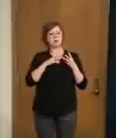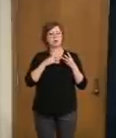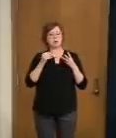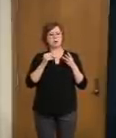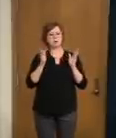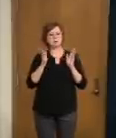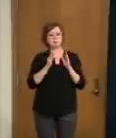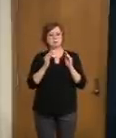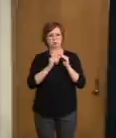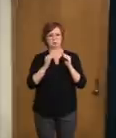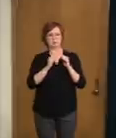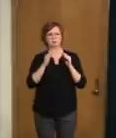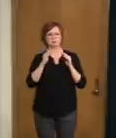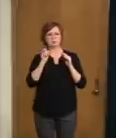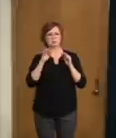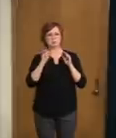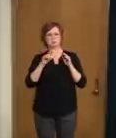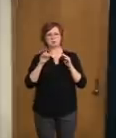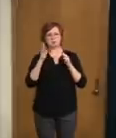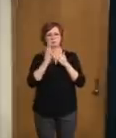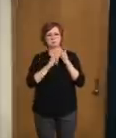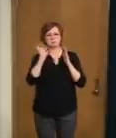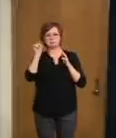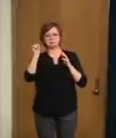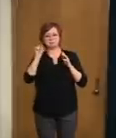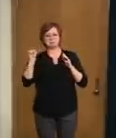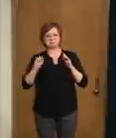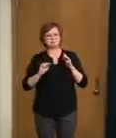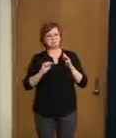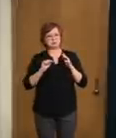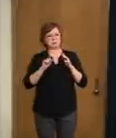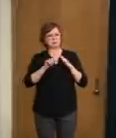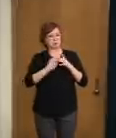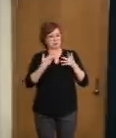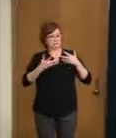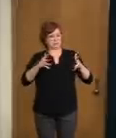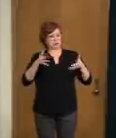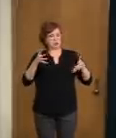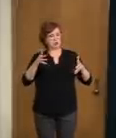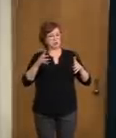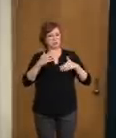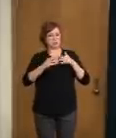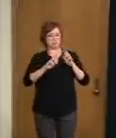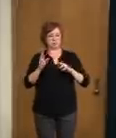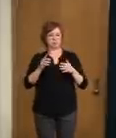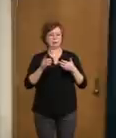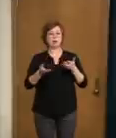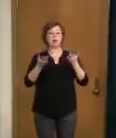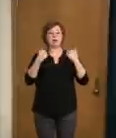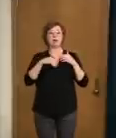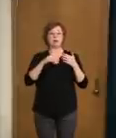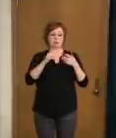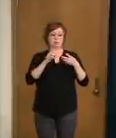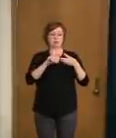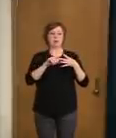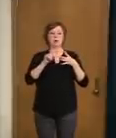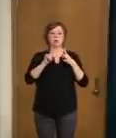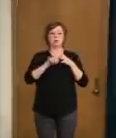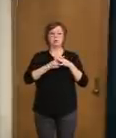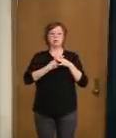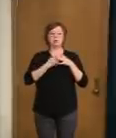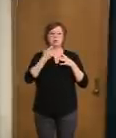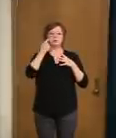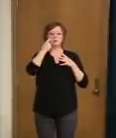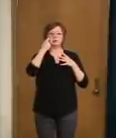Those are well in progress. We have started just recently rolling out by appointment clinics for ages